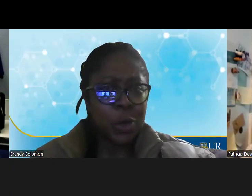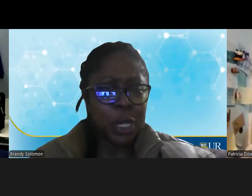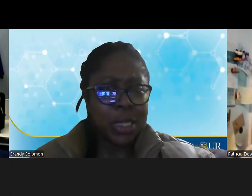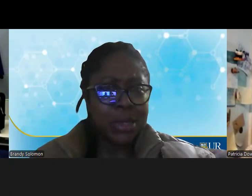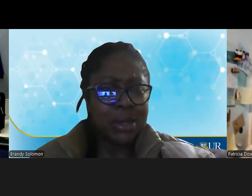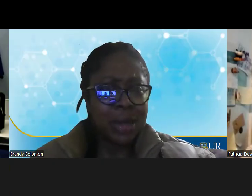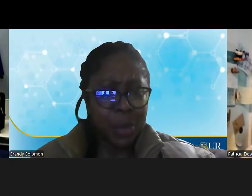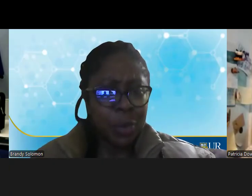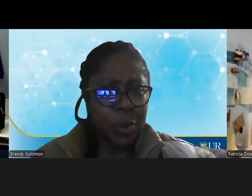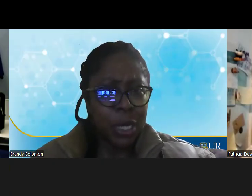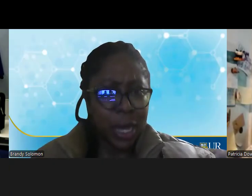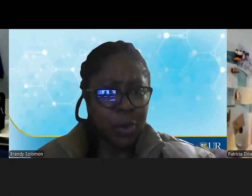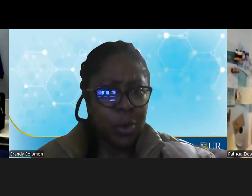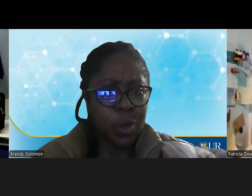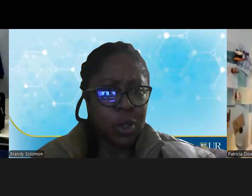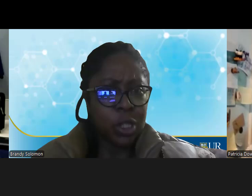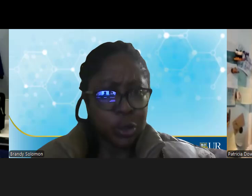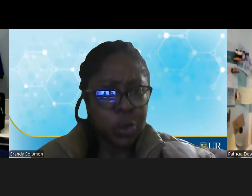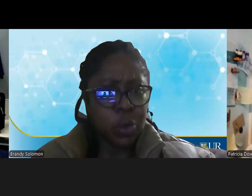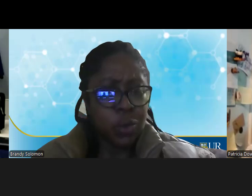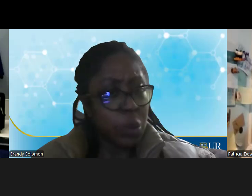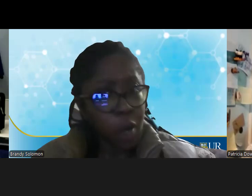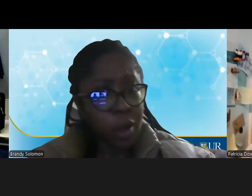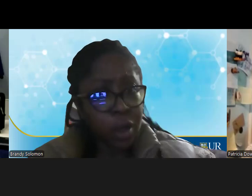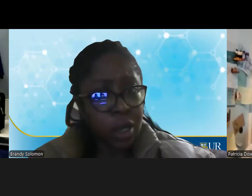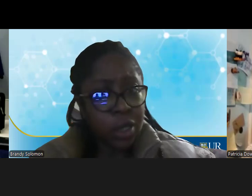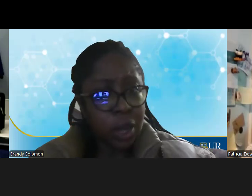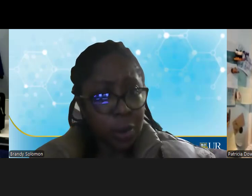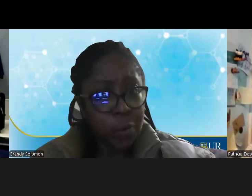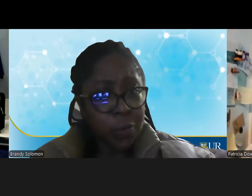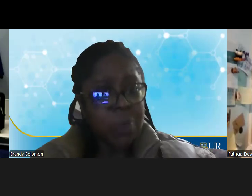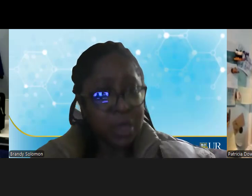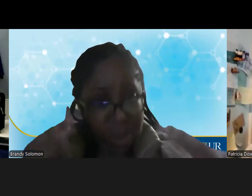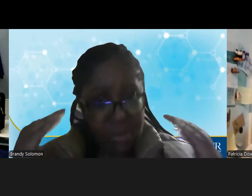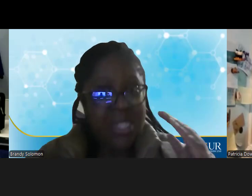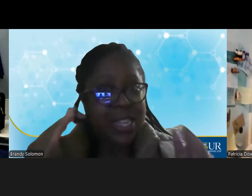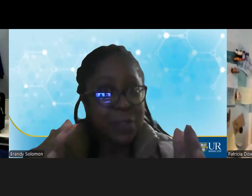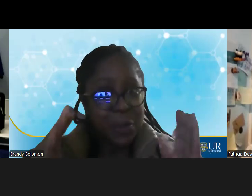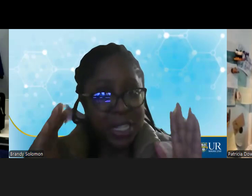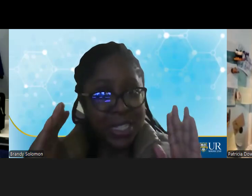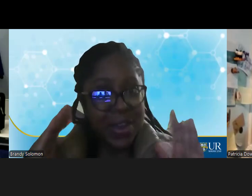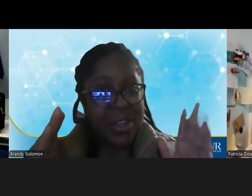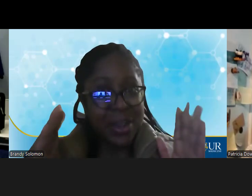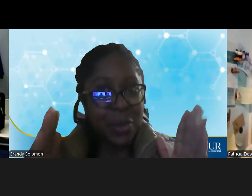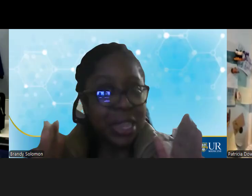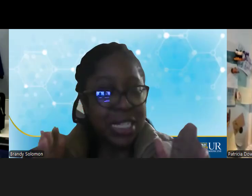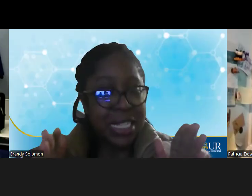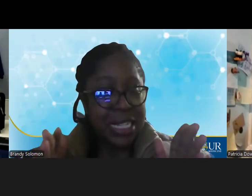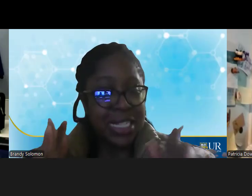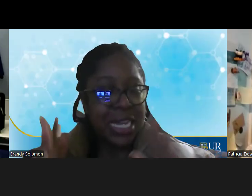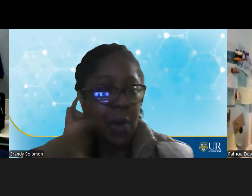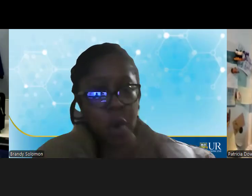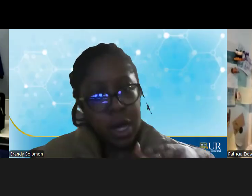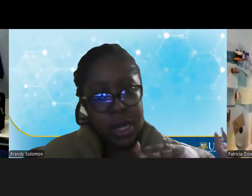you someone who isn't capable and able to do the work. So let's stay focused on what